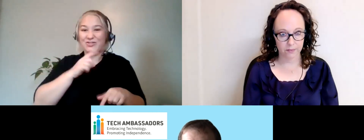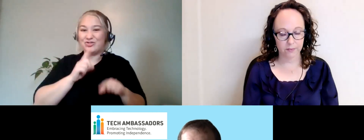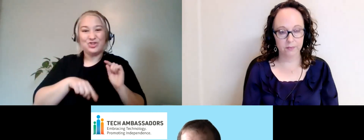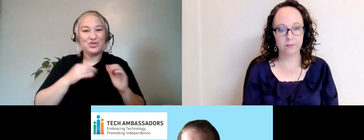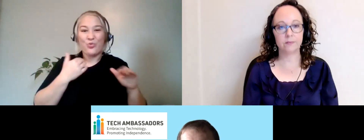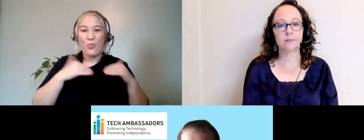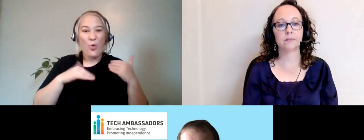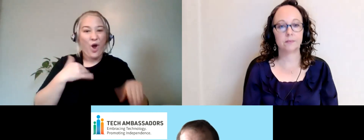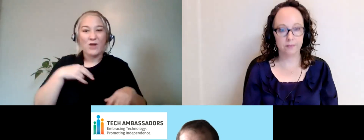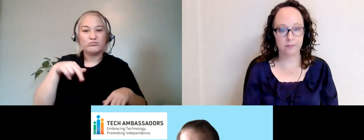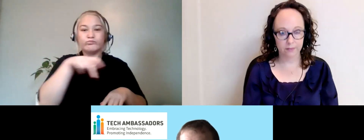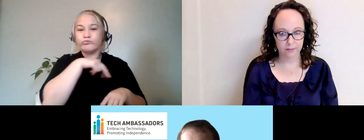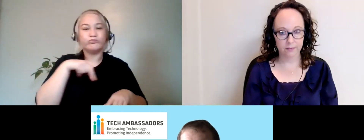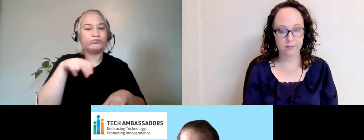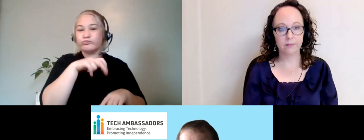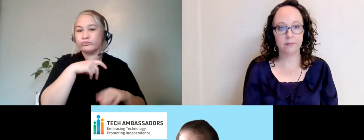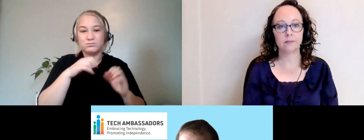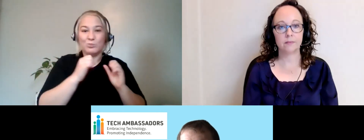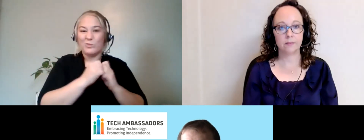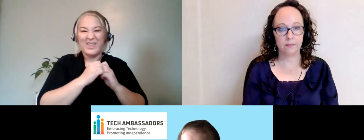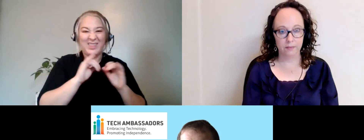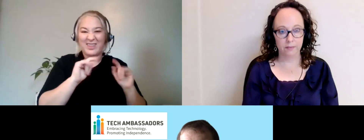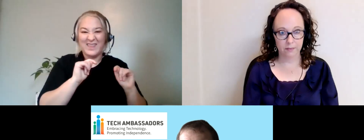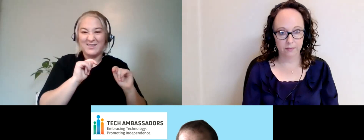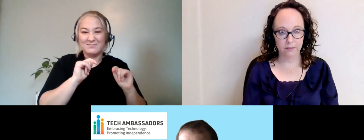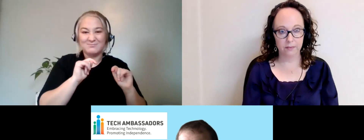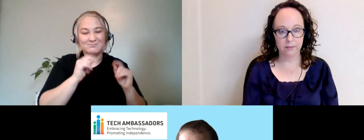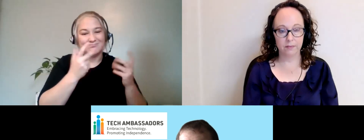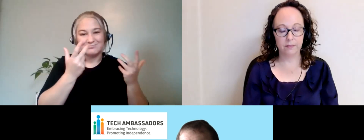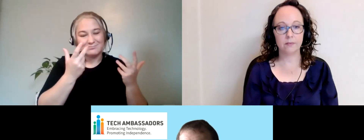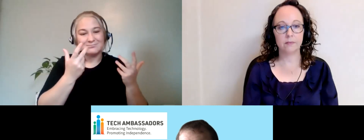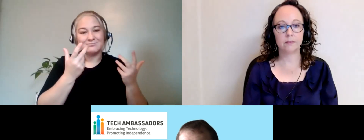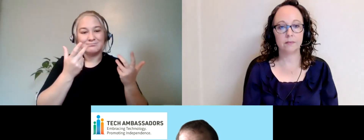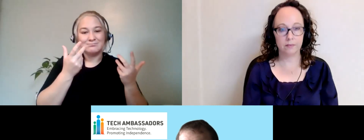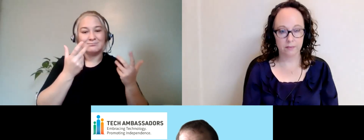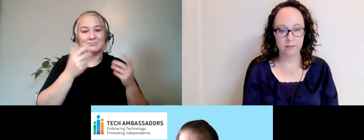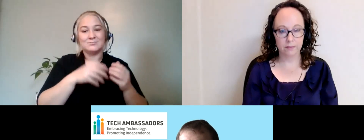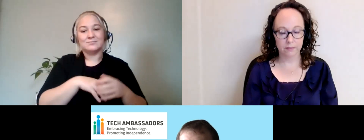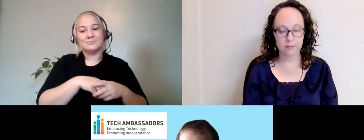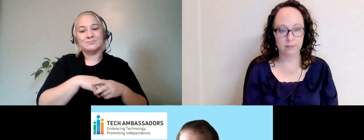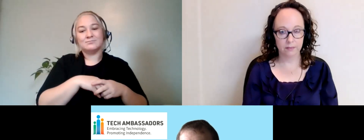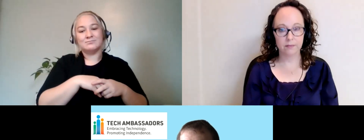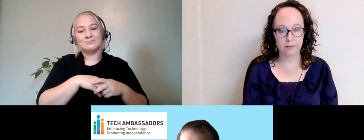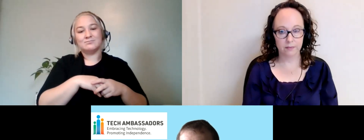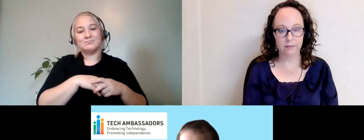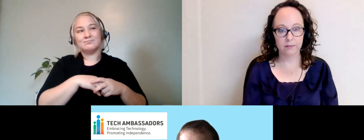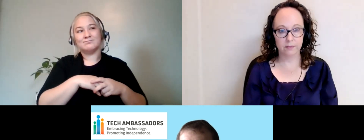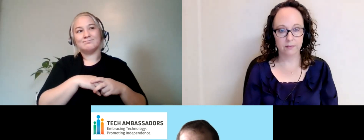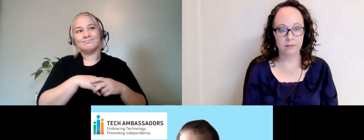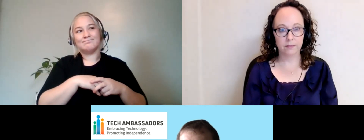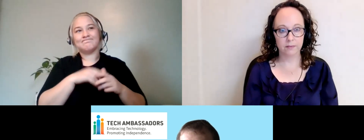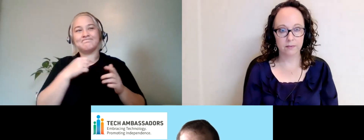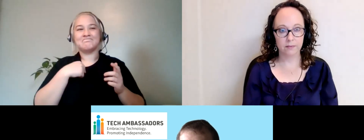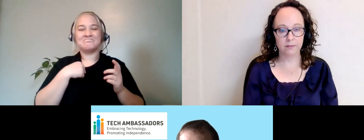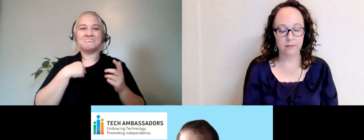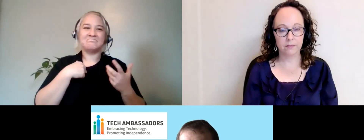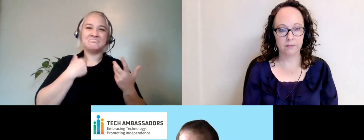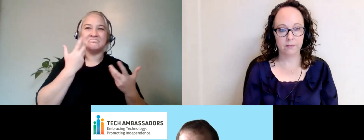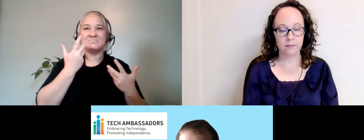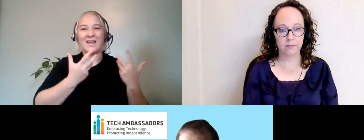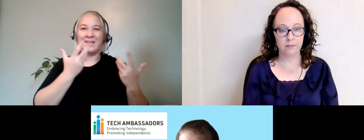walk around with it on. And I find